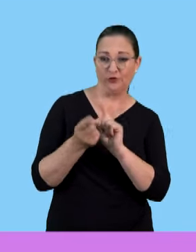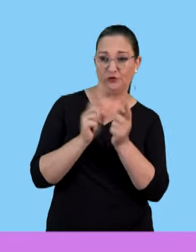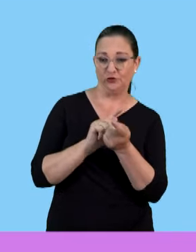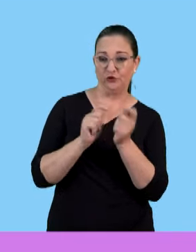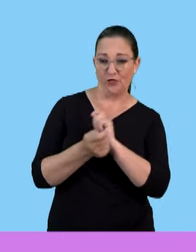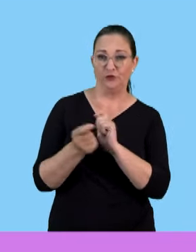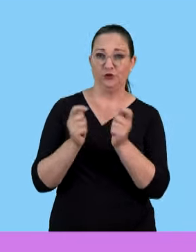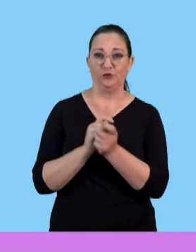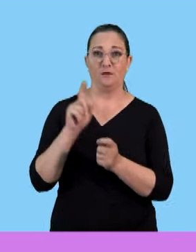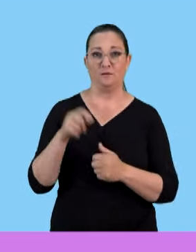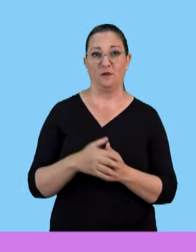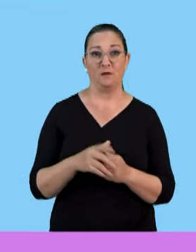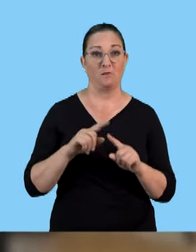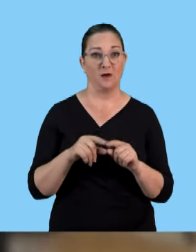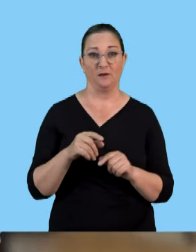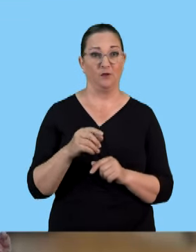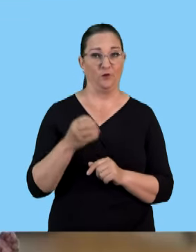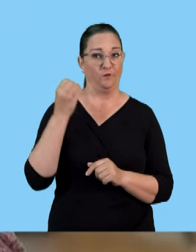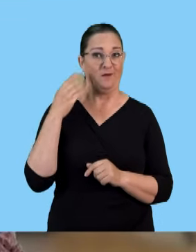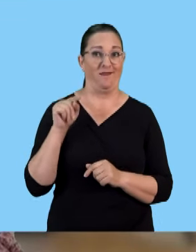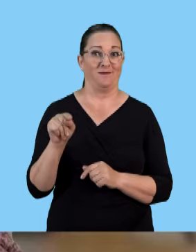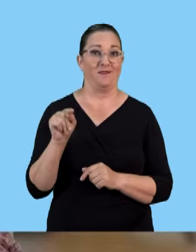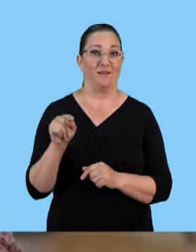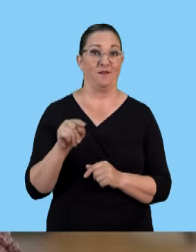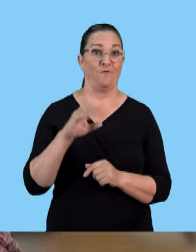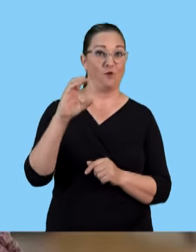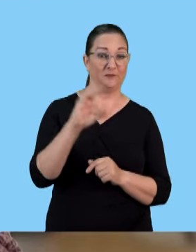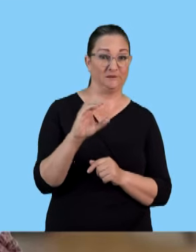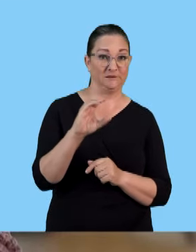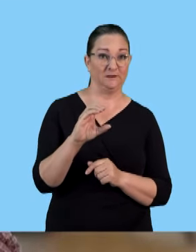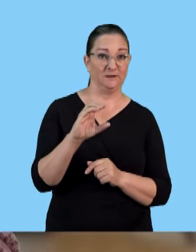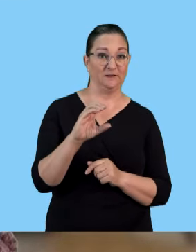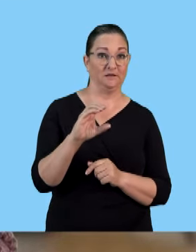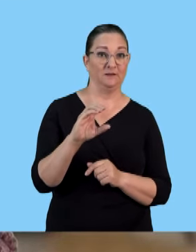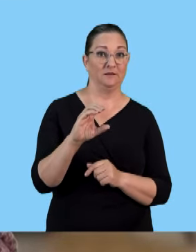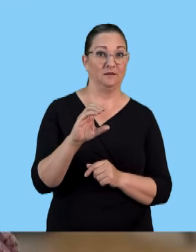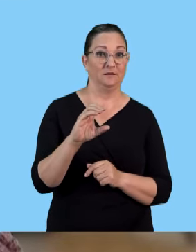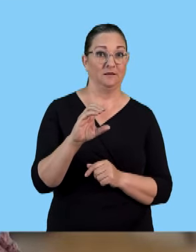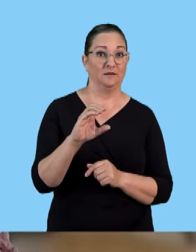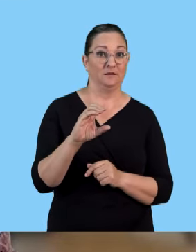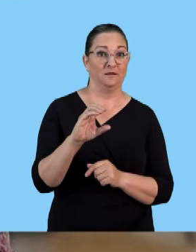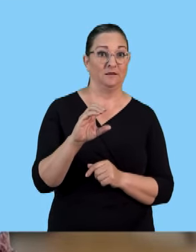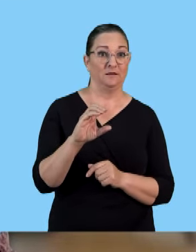between these two, not forgetting that when you convert from cents,